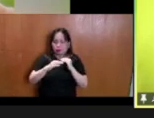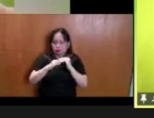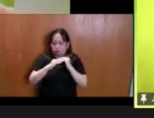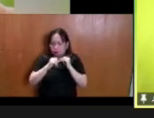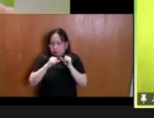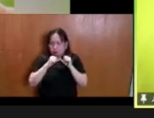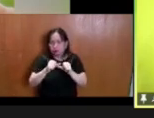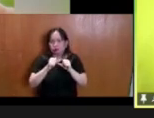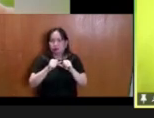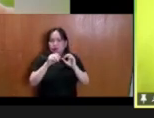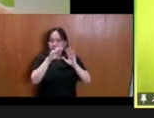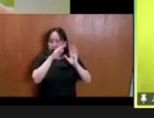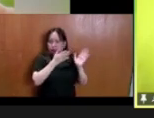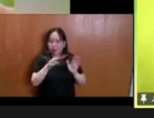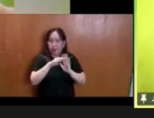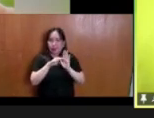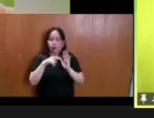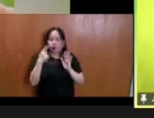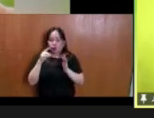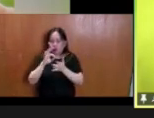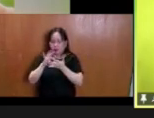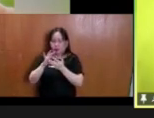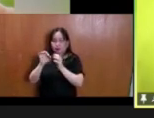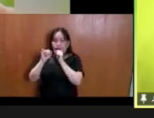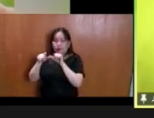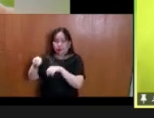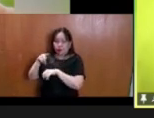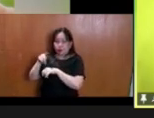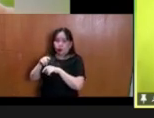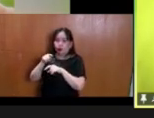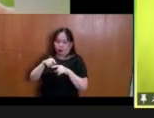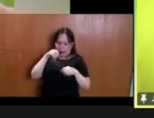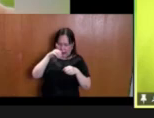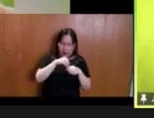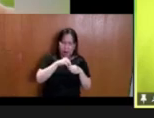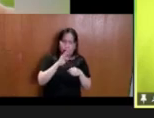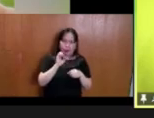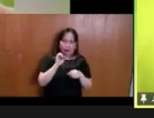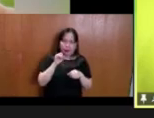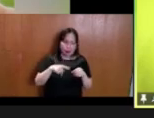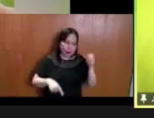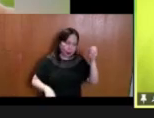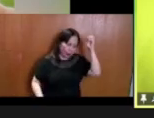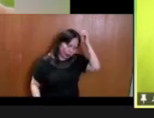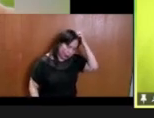sustainability agenda, not only within the financial system, but also within our organization. Thank you.